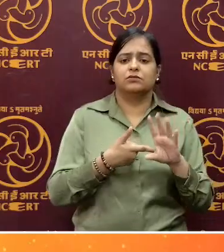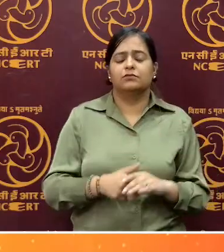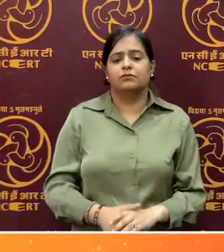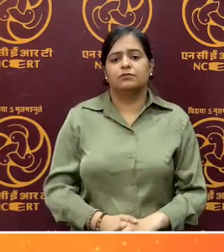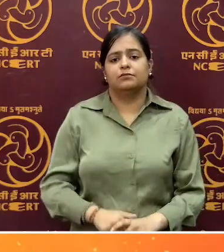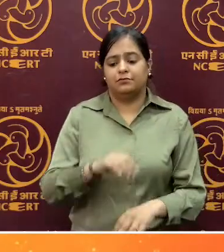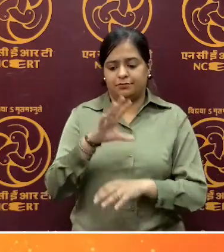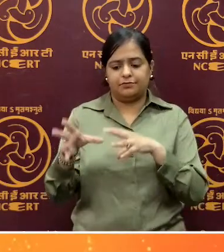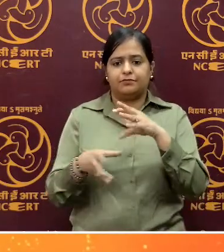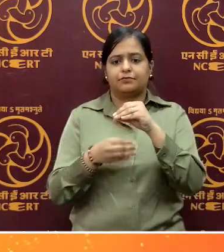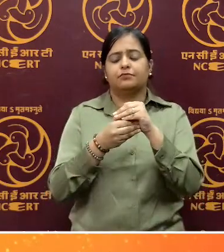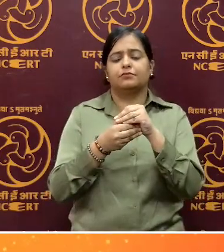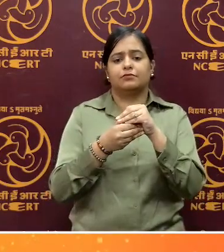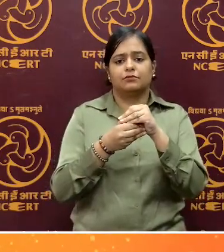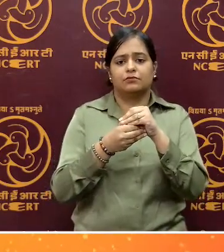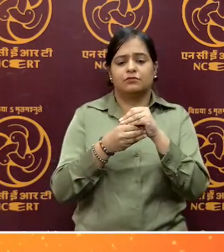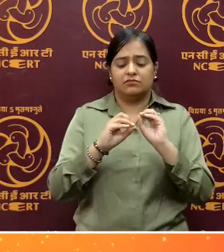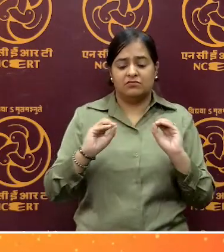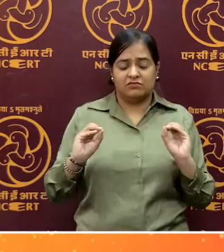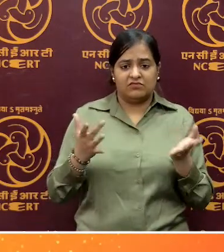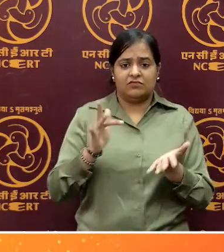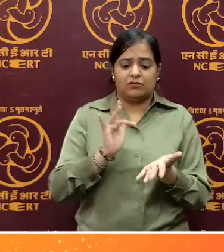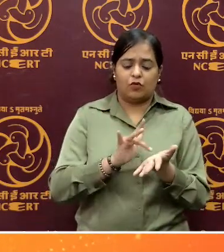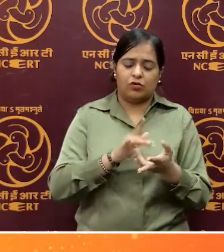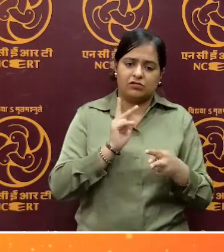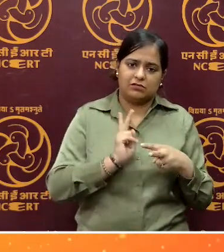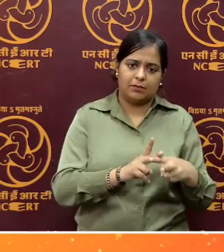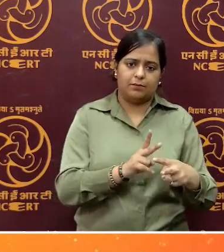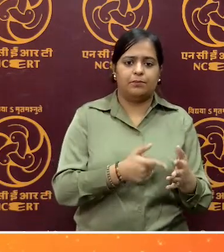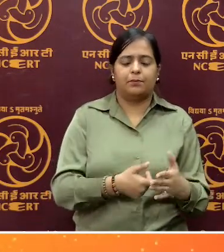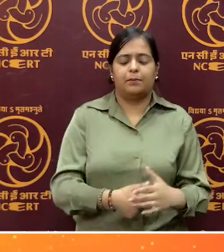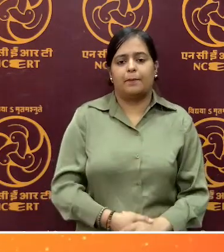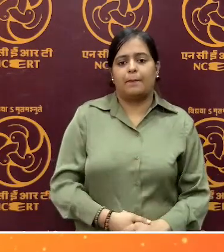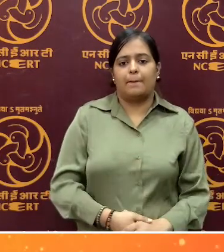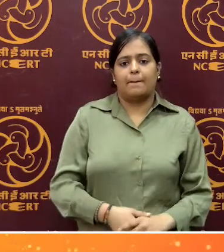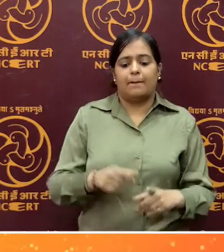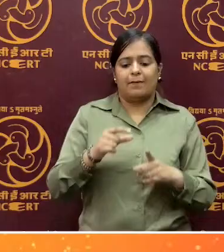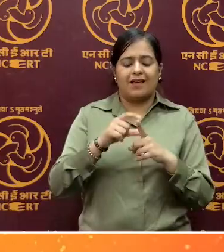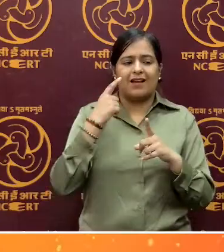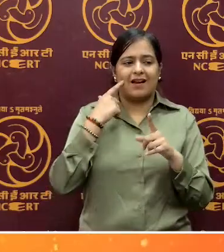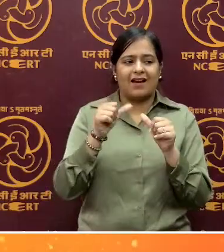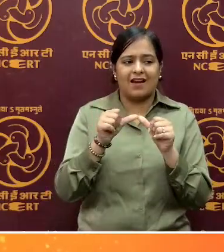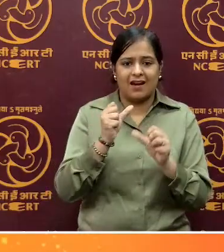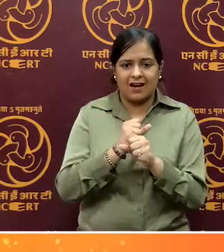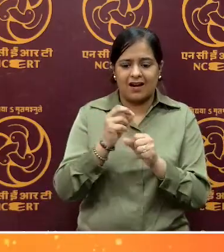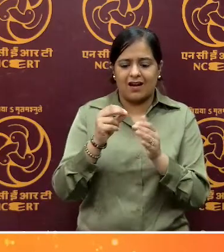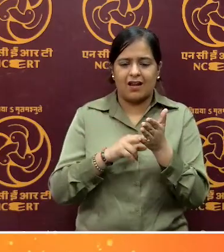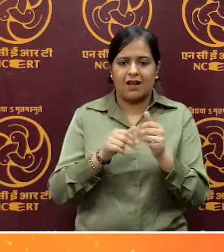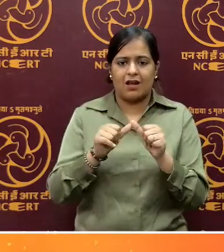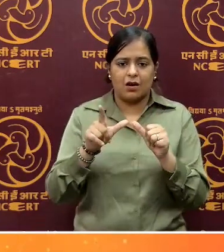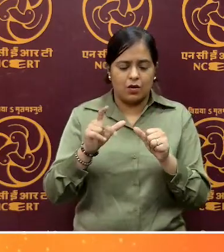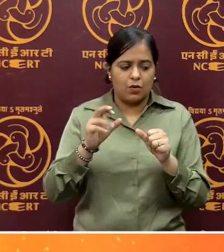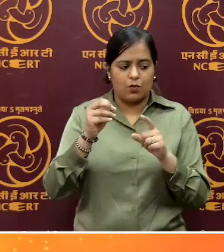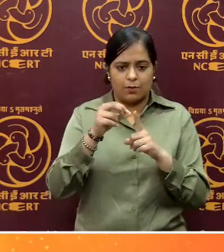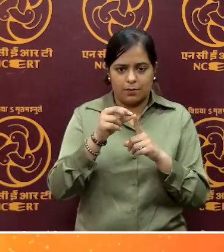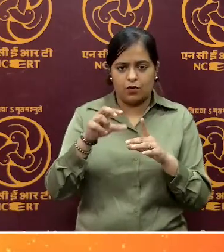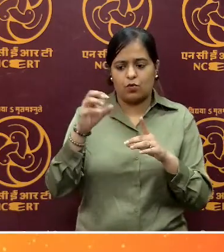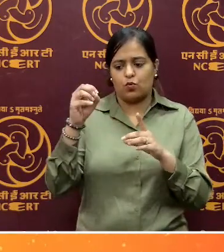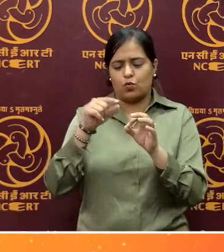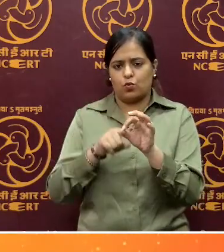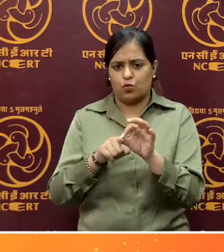add, which has the same initial point. So the diagonal with the same initial point of OP and OQ will be